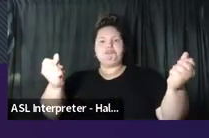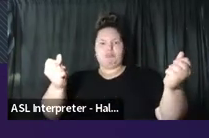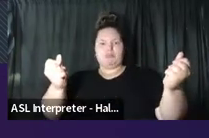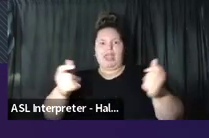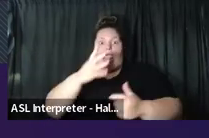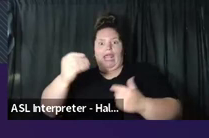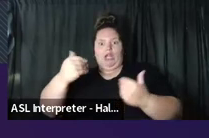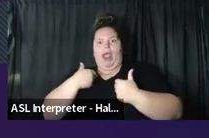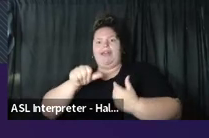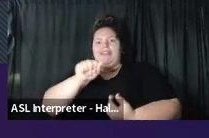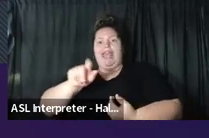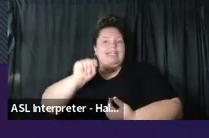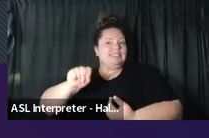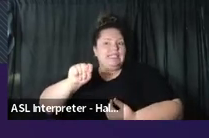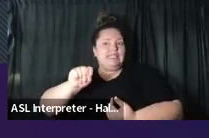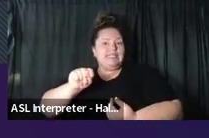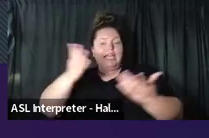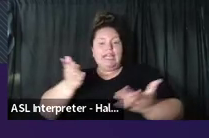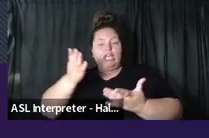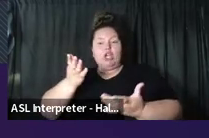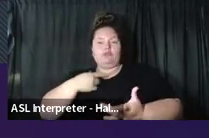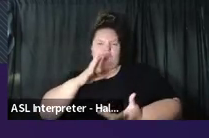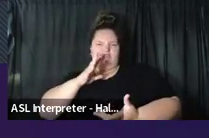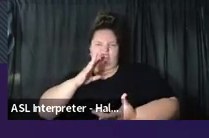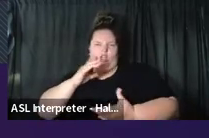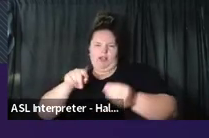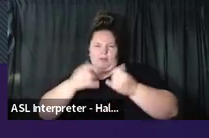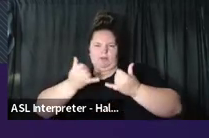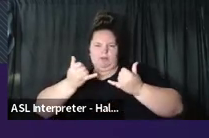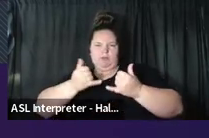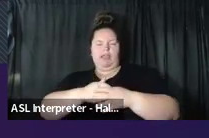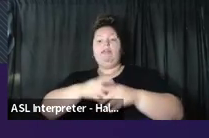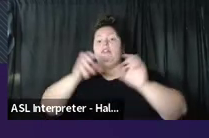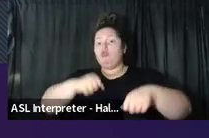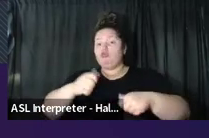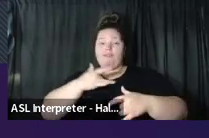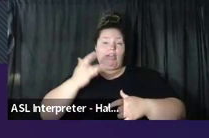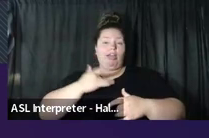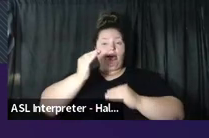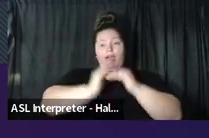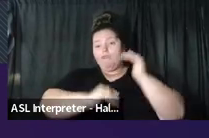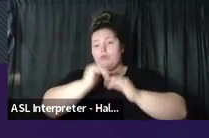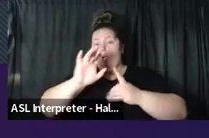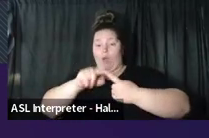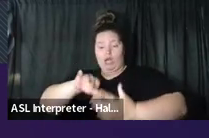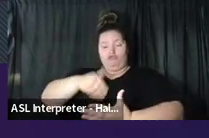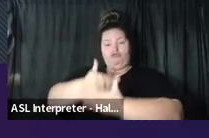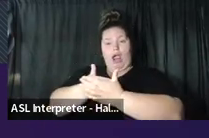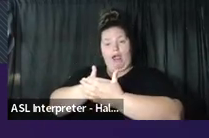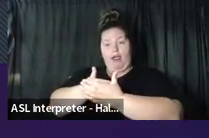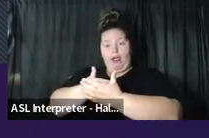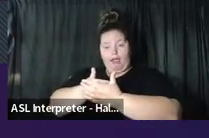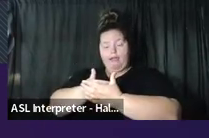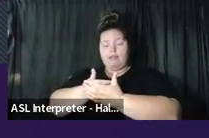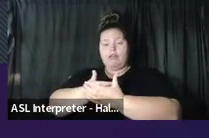in planning and packing and, you know, getting there and think just to feel comfortable when you're at your destination. Traveling is